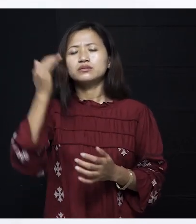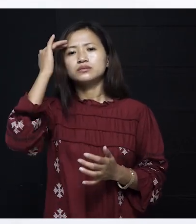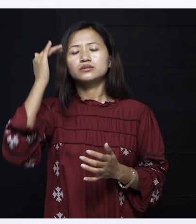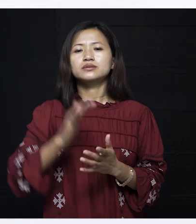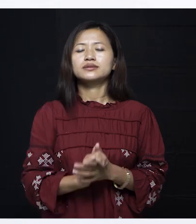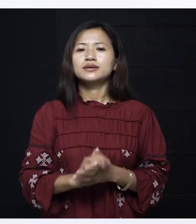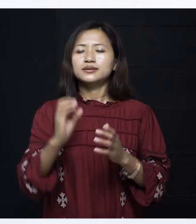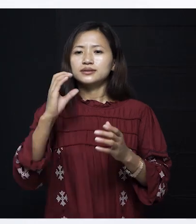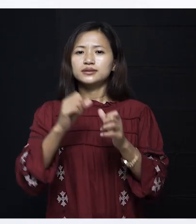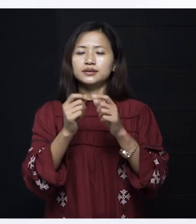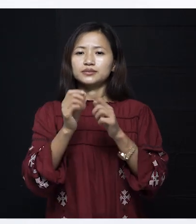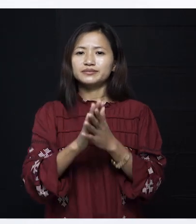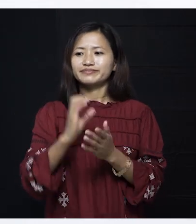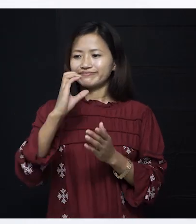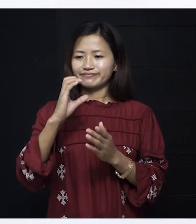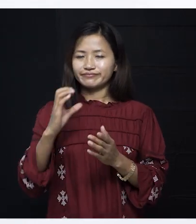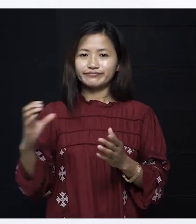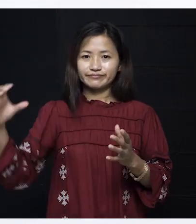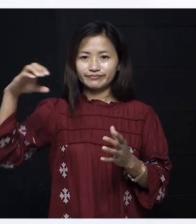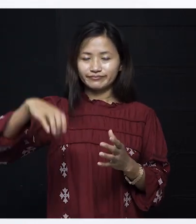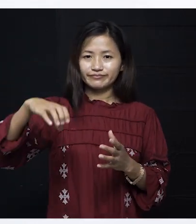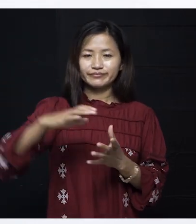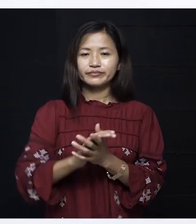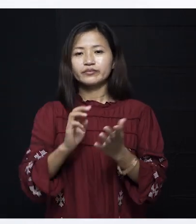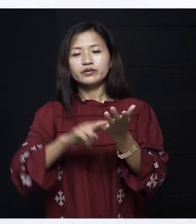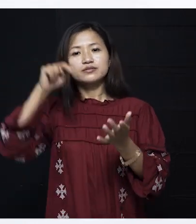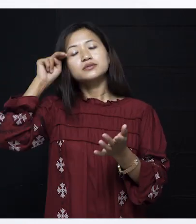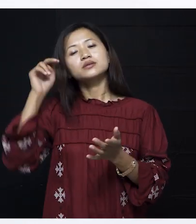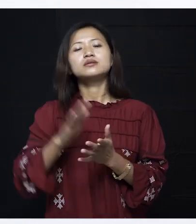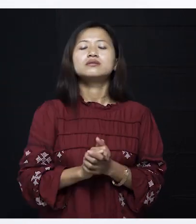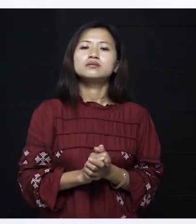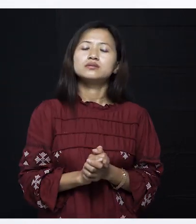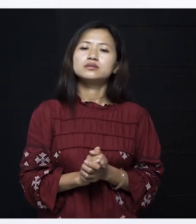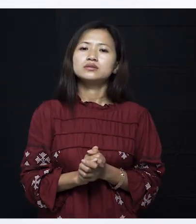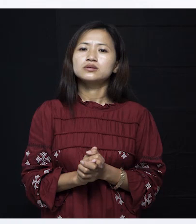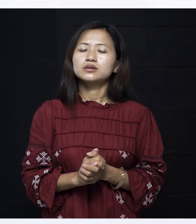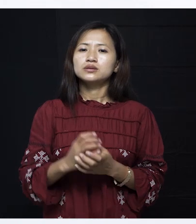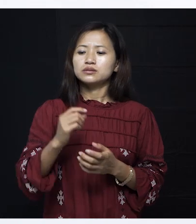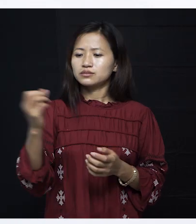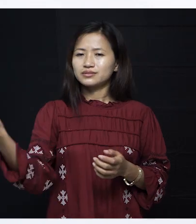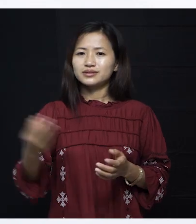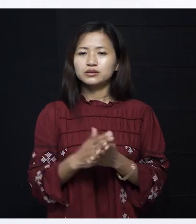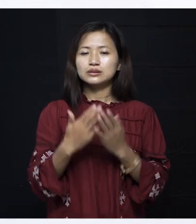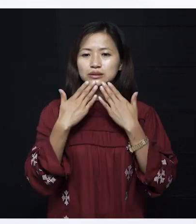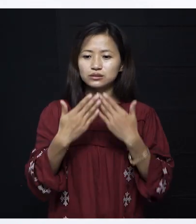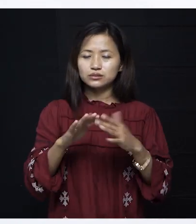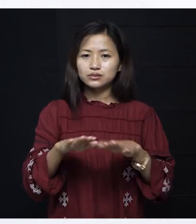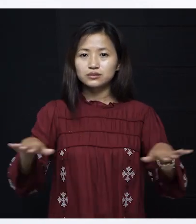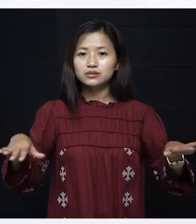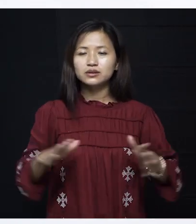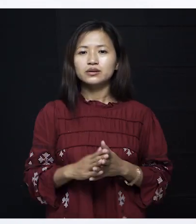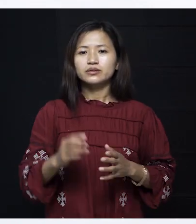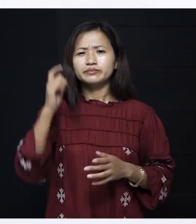is the capital, isn't it? It is the capital of Nagaland. And you, if you look around, okay, you students, many of you, you will be aware